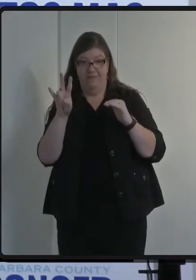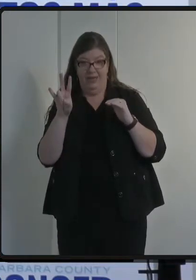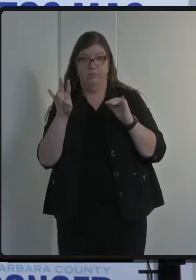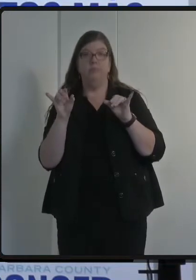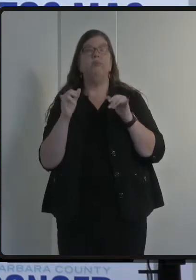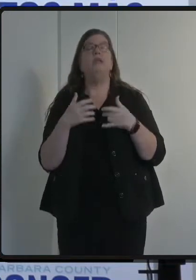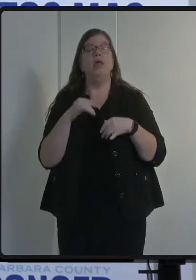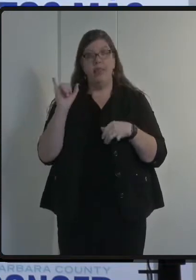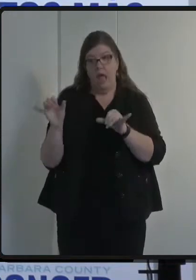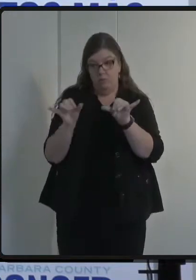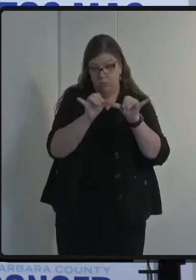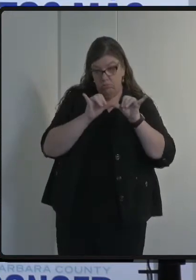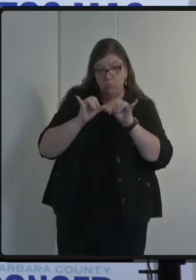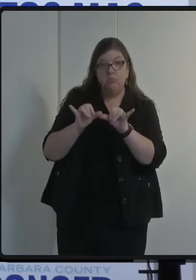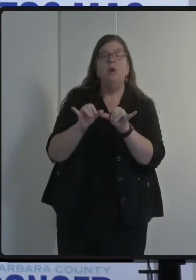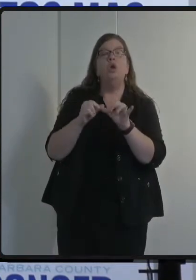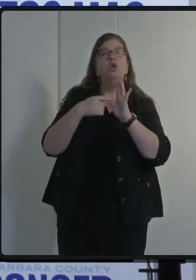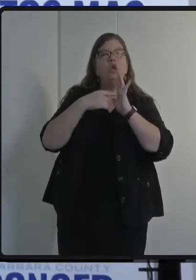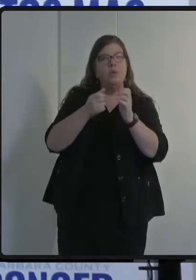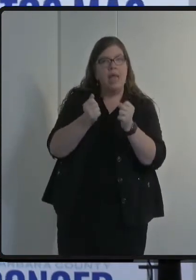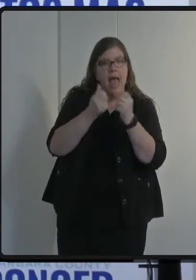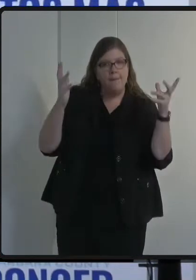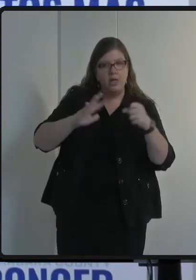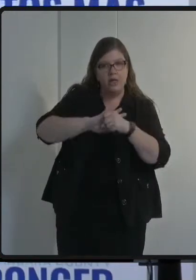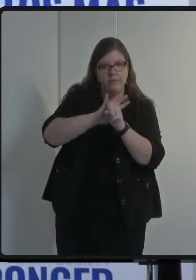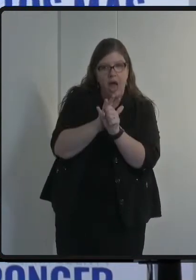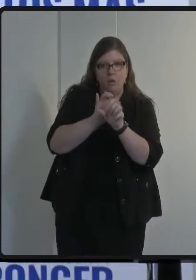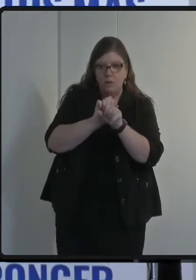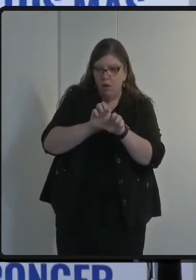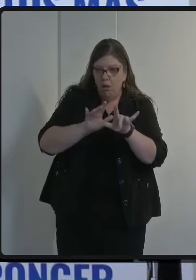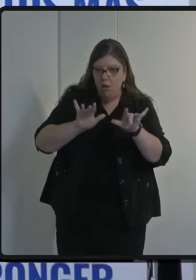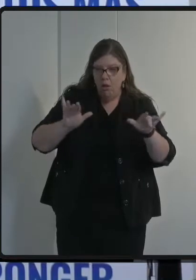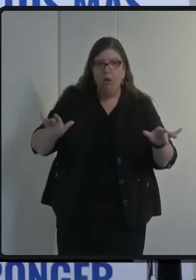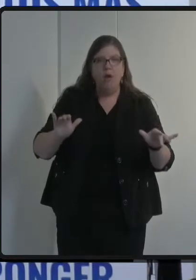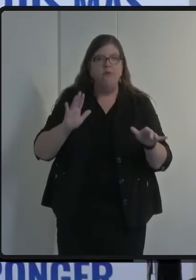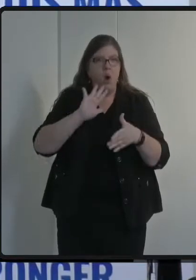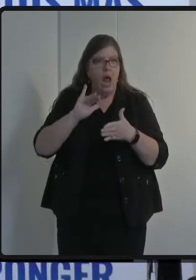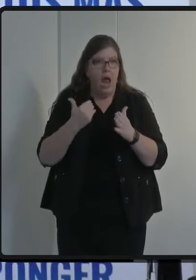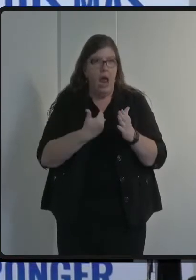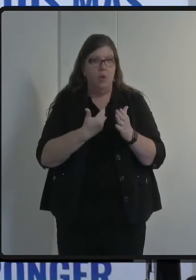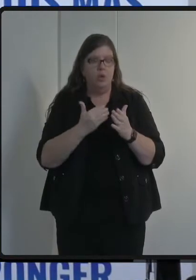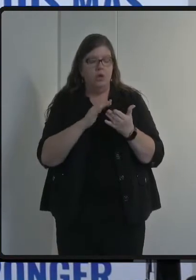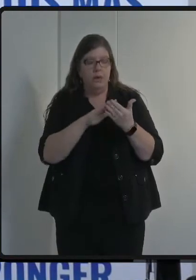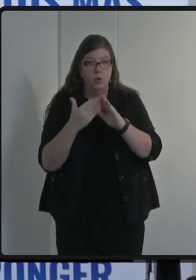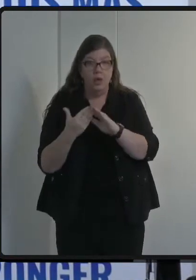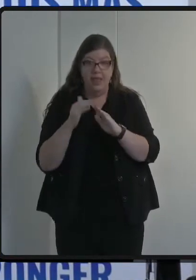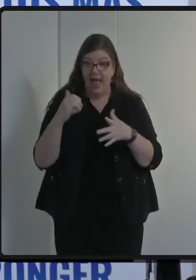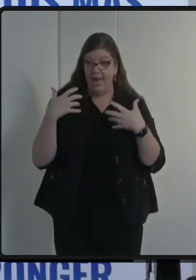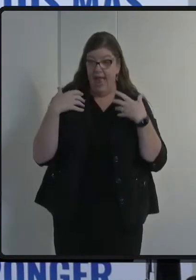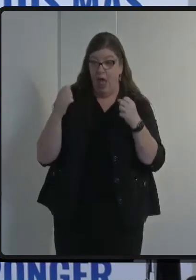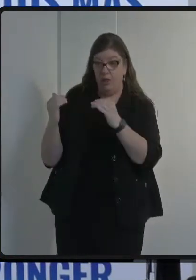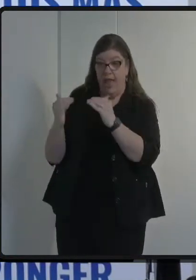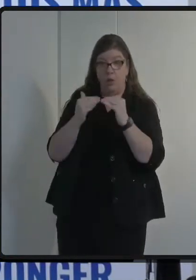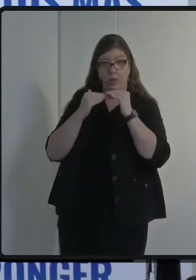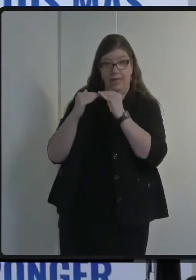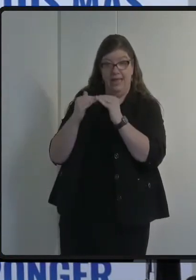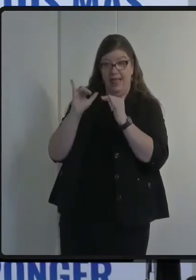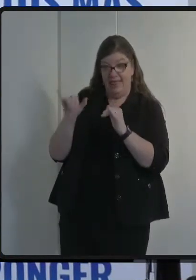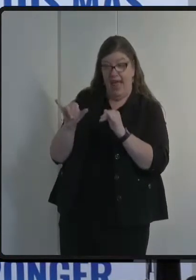are indications of how much the virus is spreading in our communities. With the health equity metric, we are given